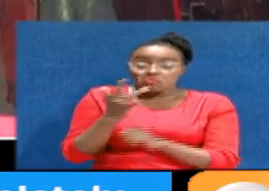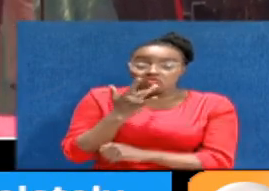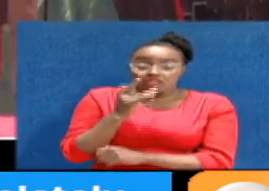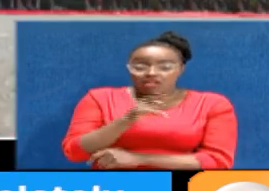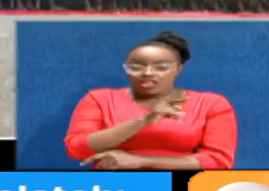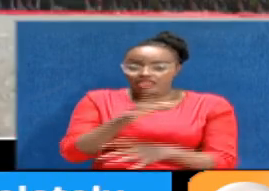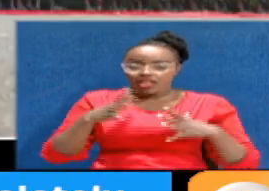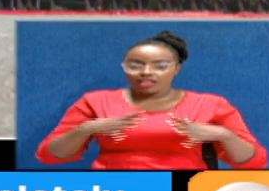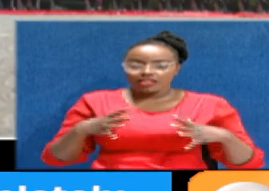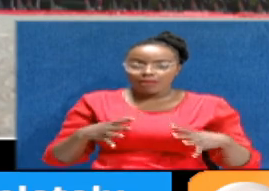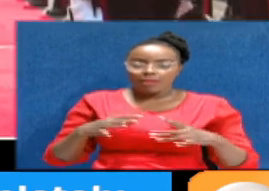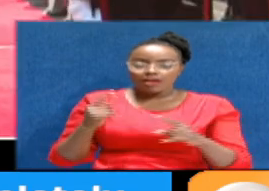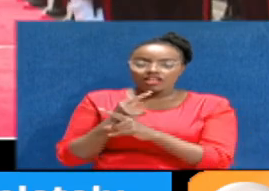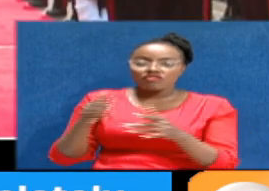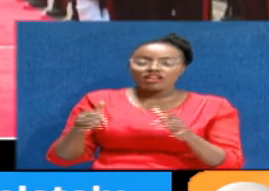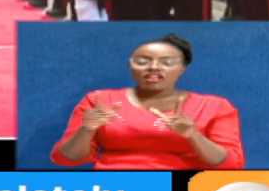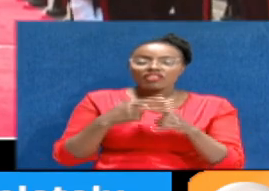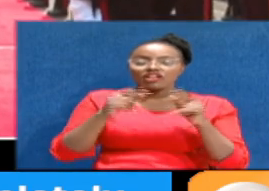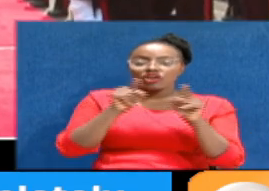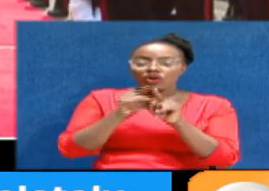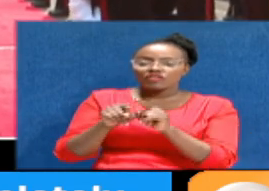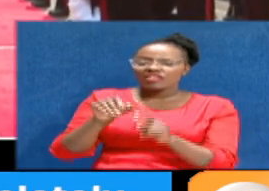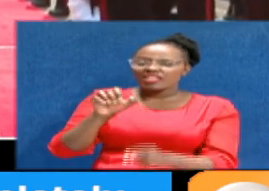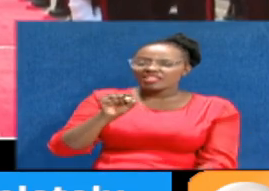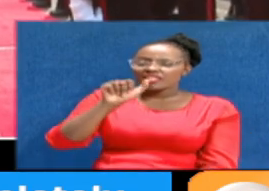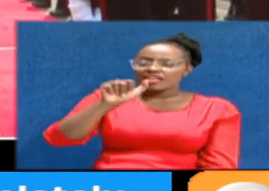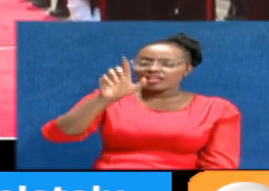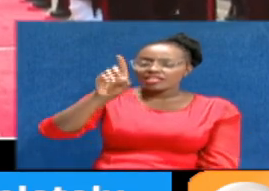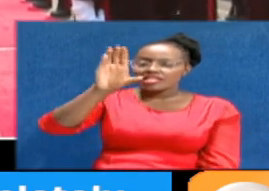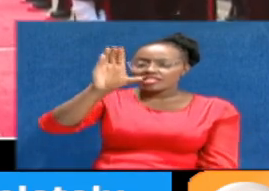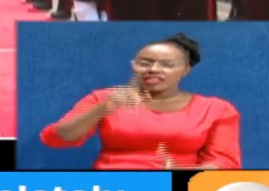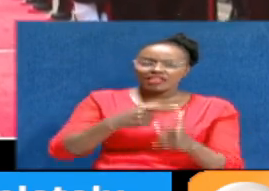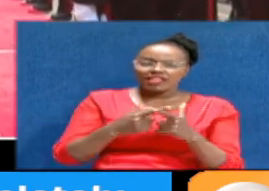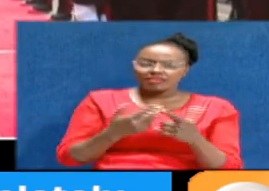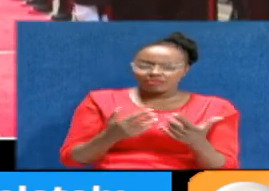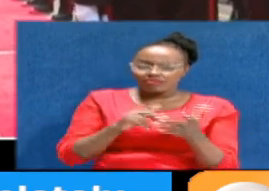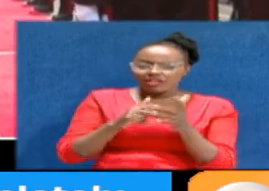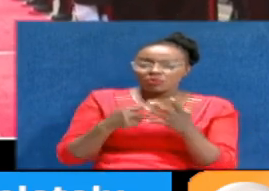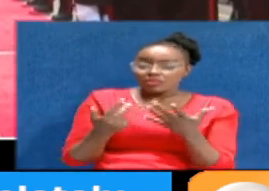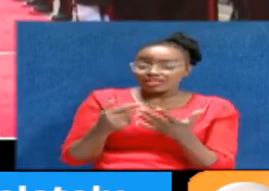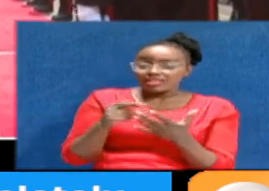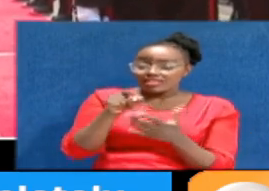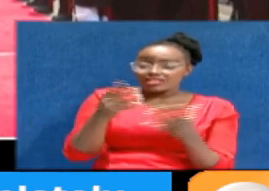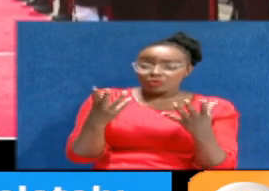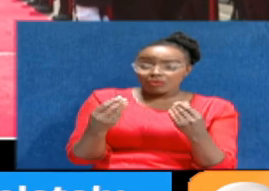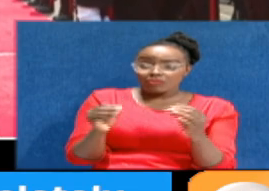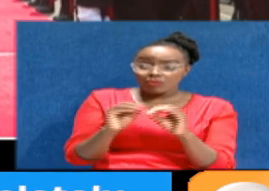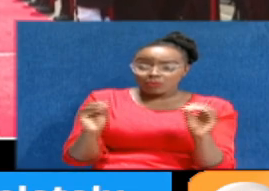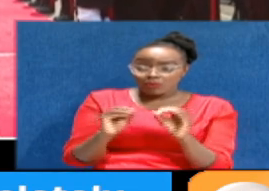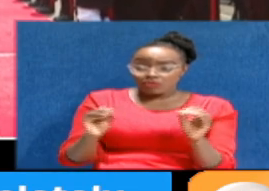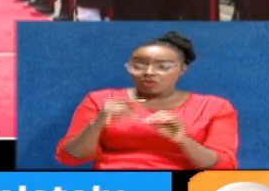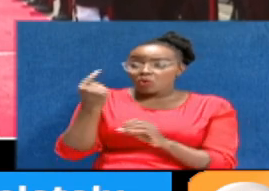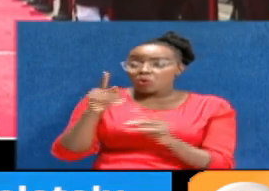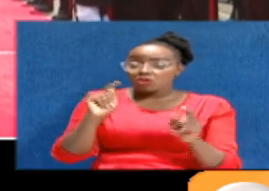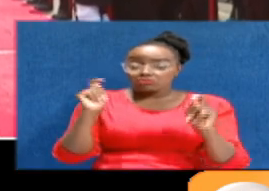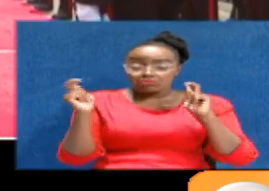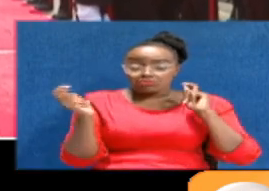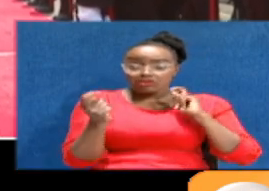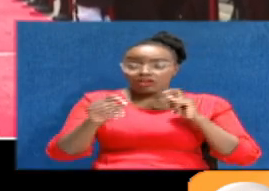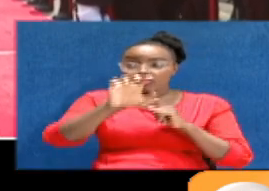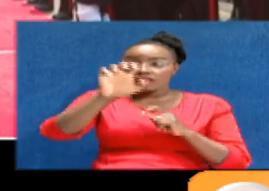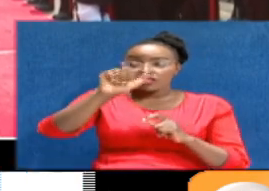them, you know, in that respect. And also with the SADC. So it's you know, Sadiq, it's not going to be, you know, an automatic shift towards